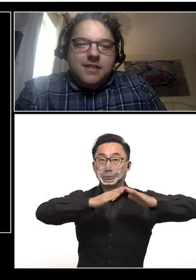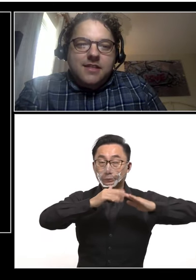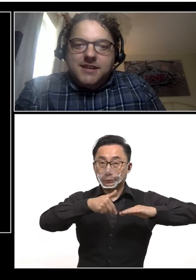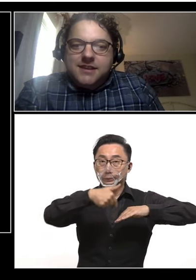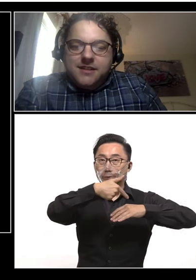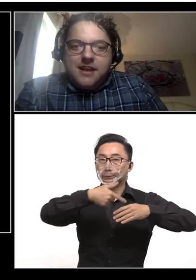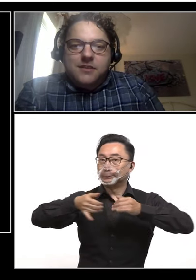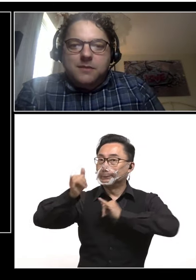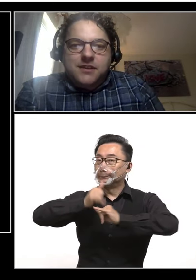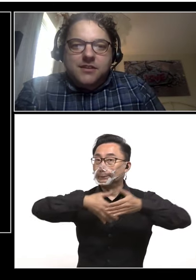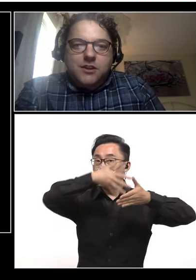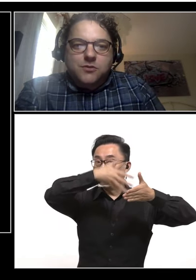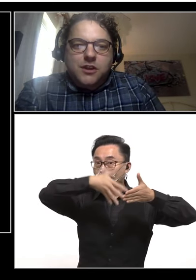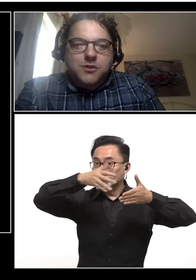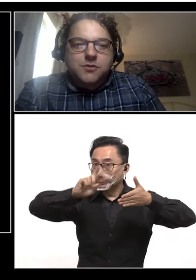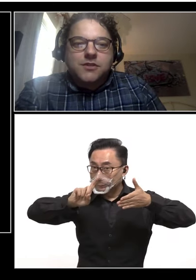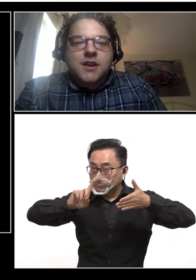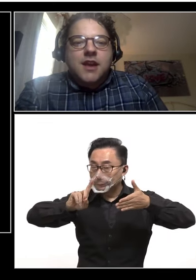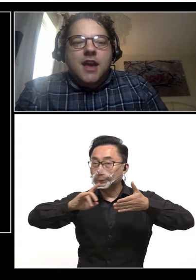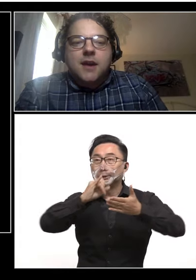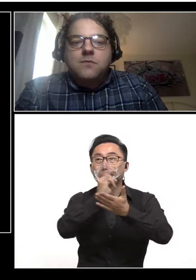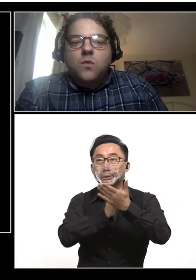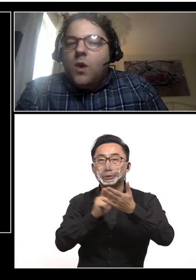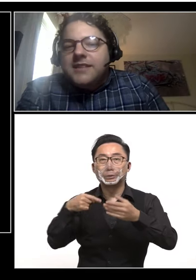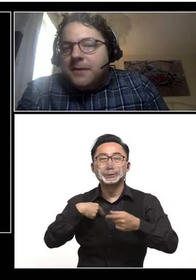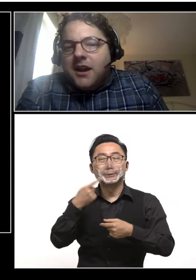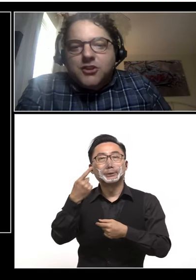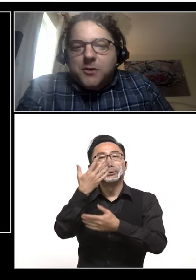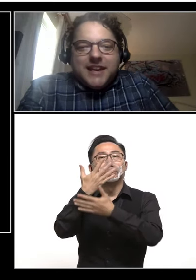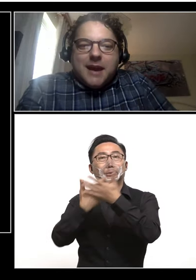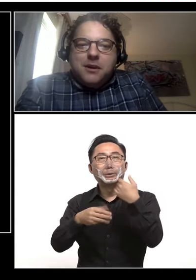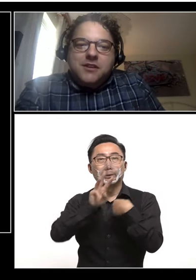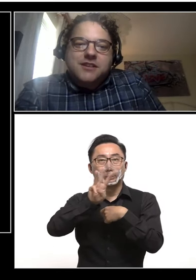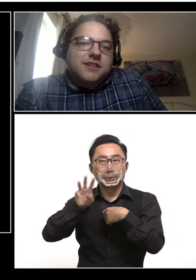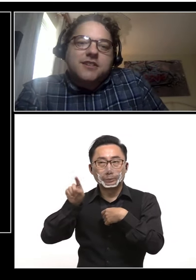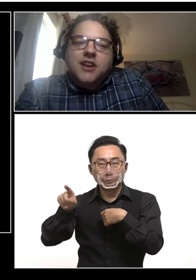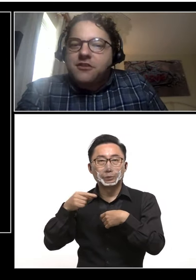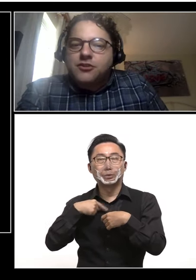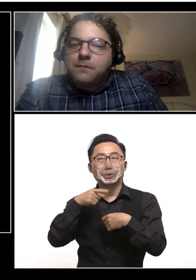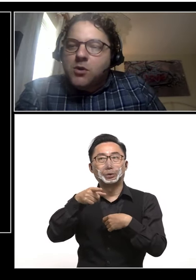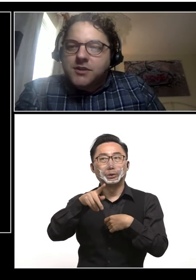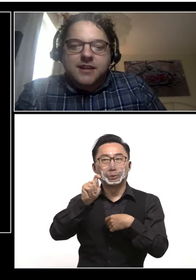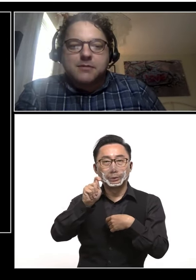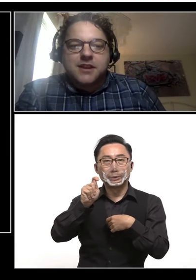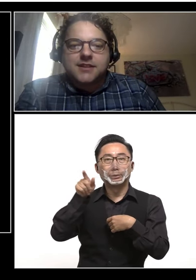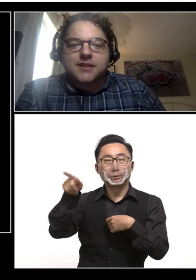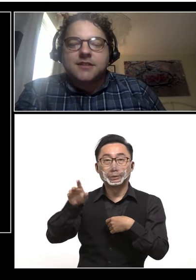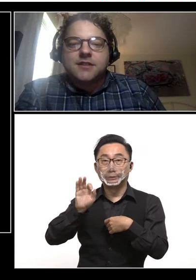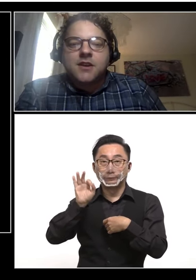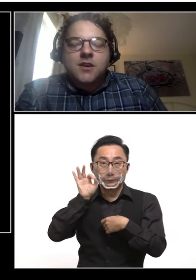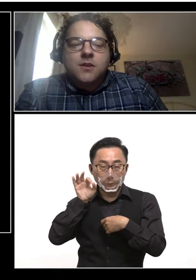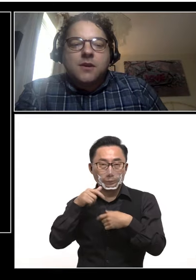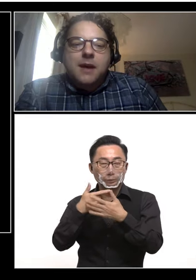there are my details there and the website and the usual socials. What is Epic Arts doing in Cambodia to discover and support disabled